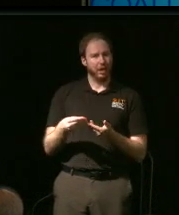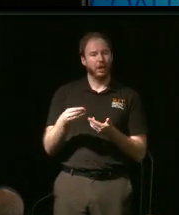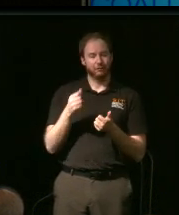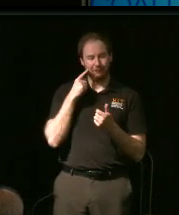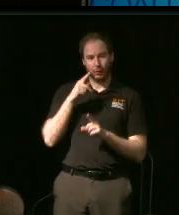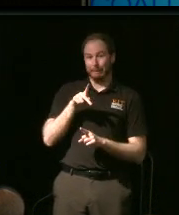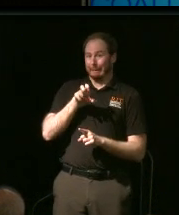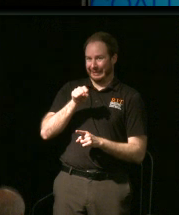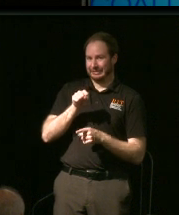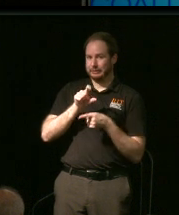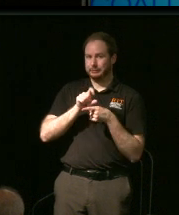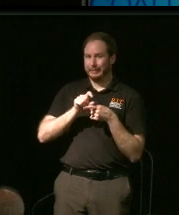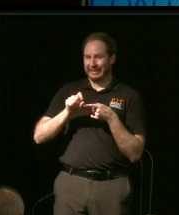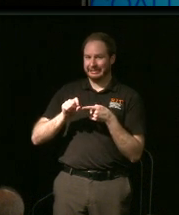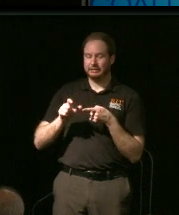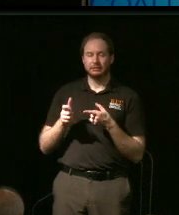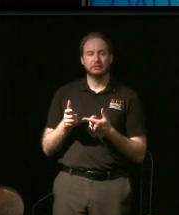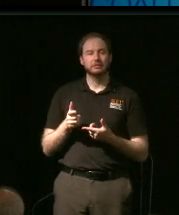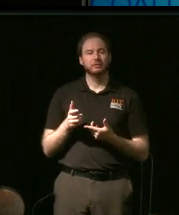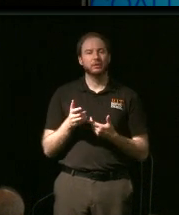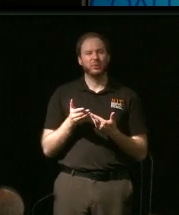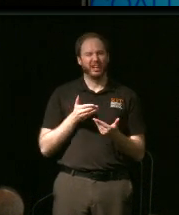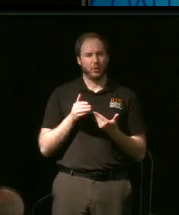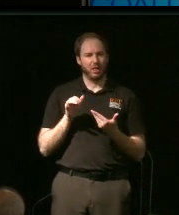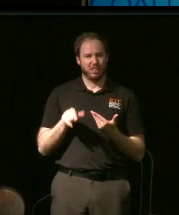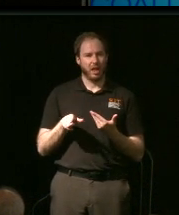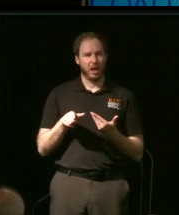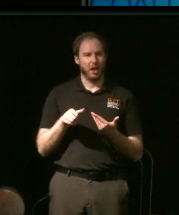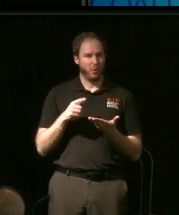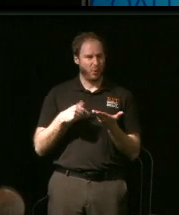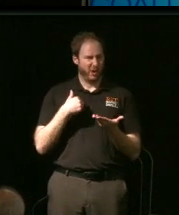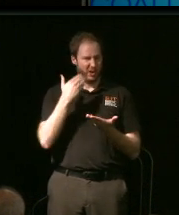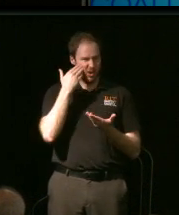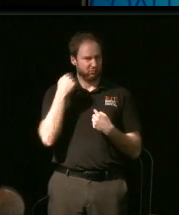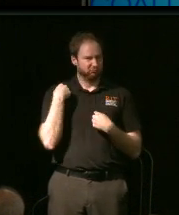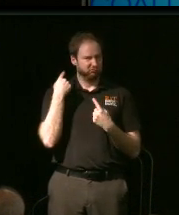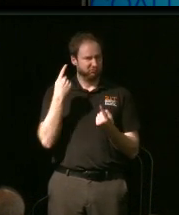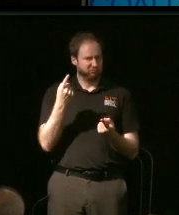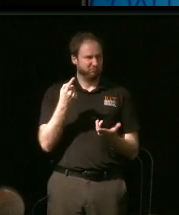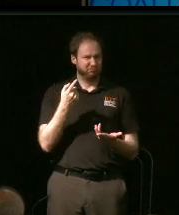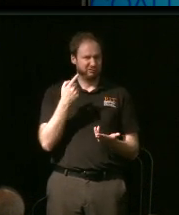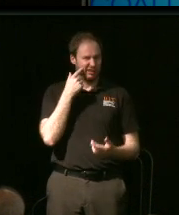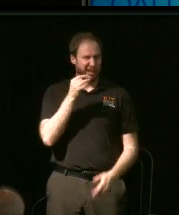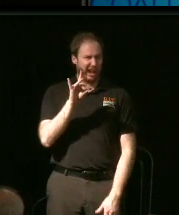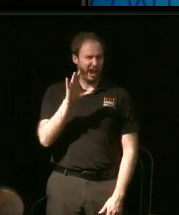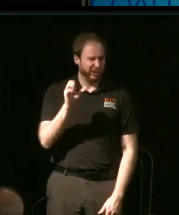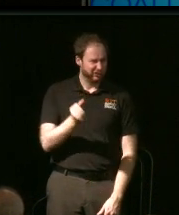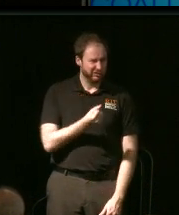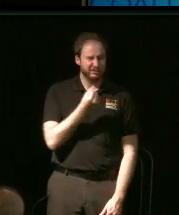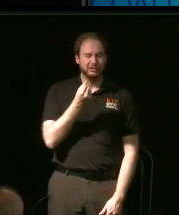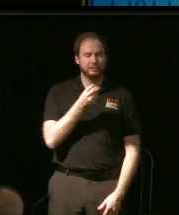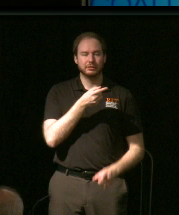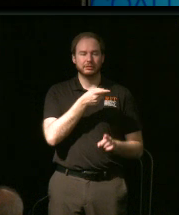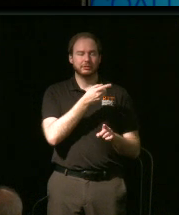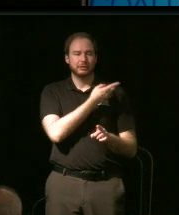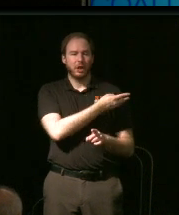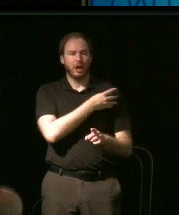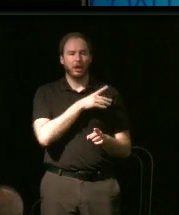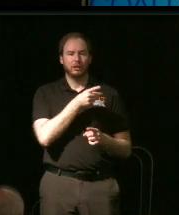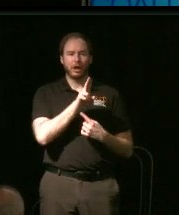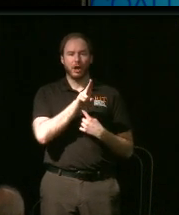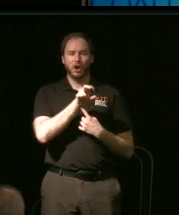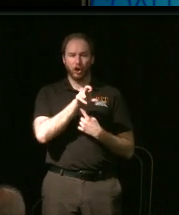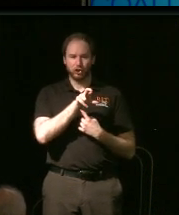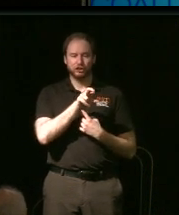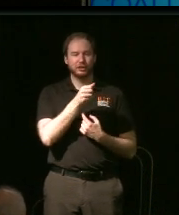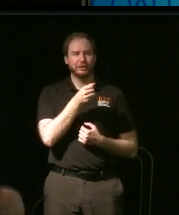peas. So that's pretty much what we knew in the 1800s, and then Dr. Usher in